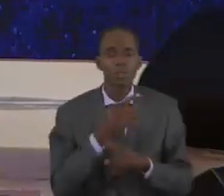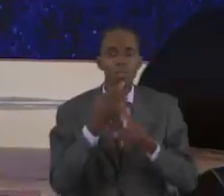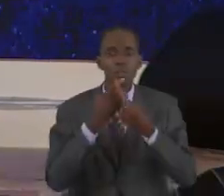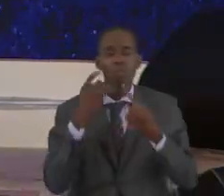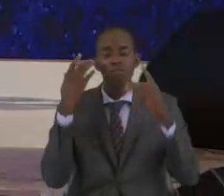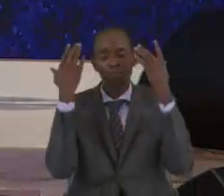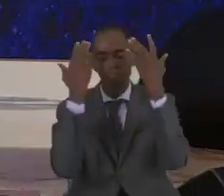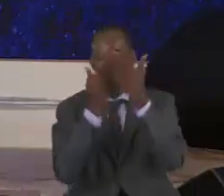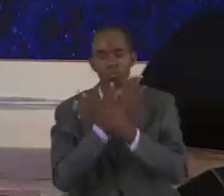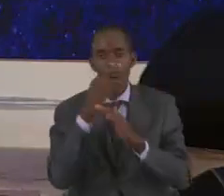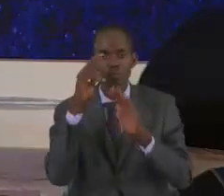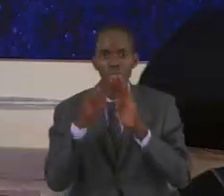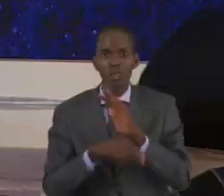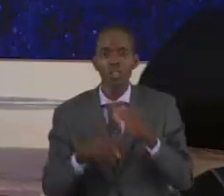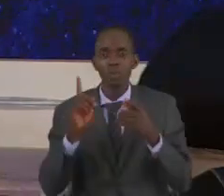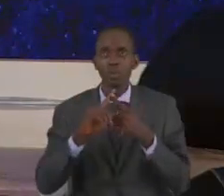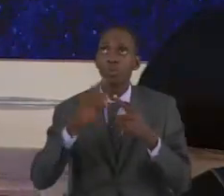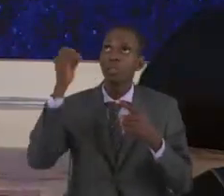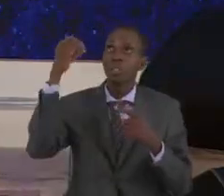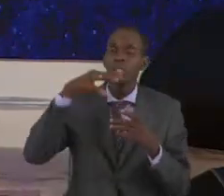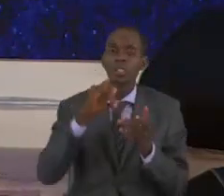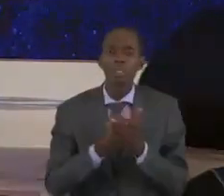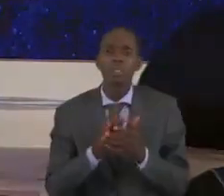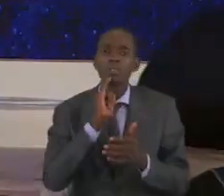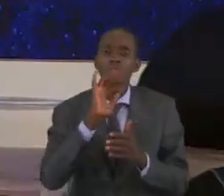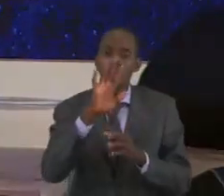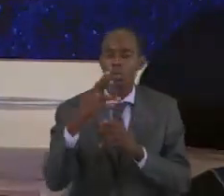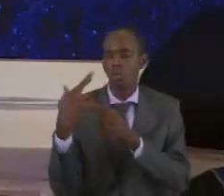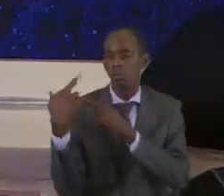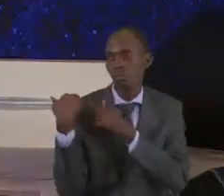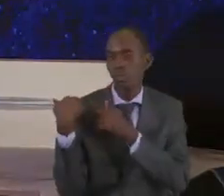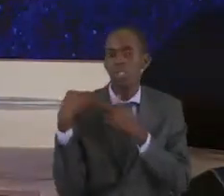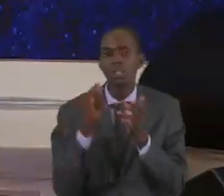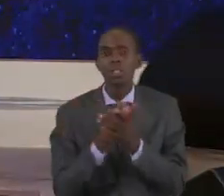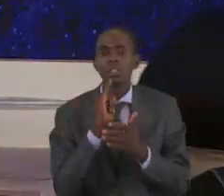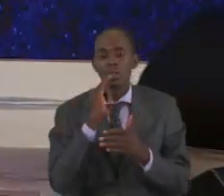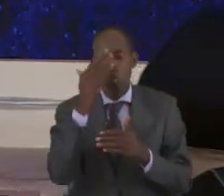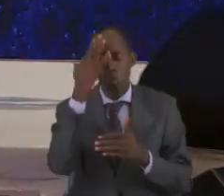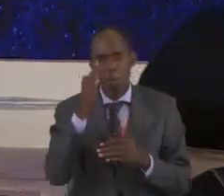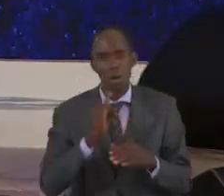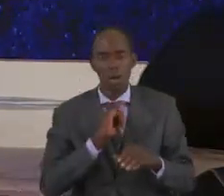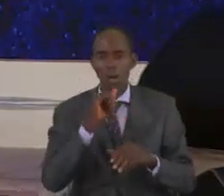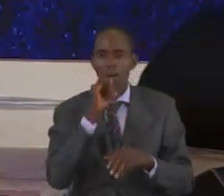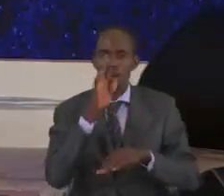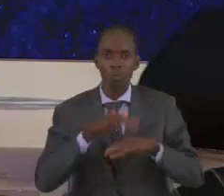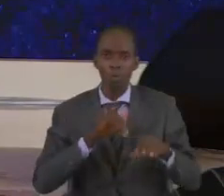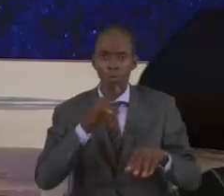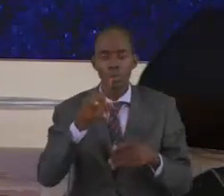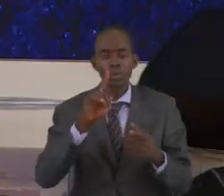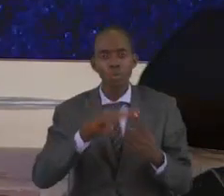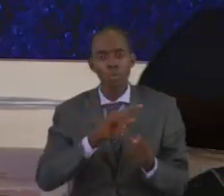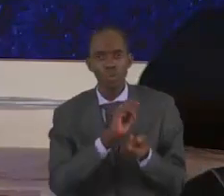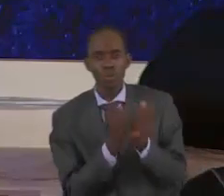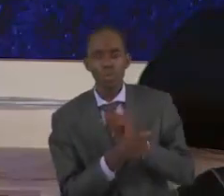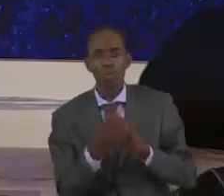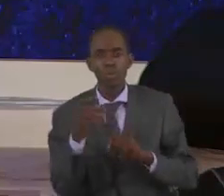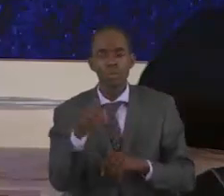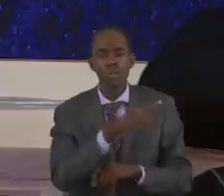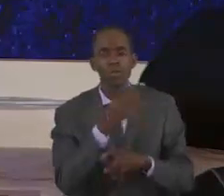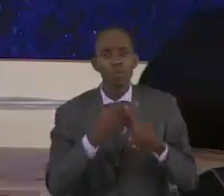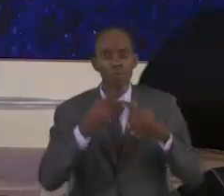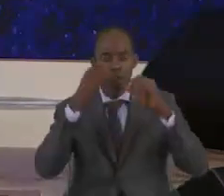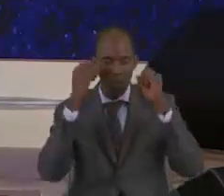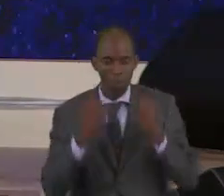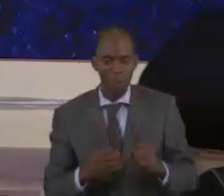darkness to light. That's a responsibility. That's what I'm calling you to, and to turn them from the power of